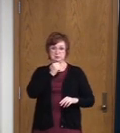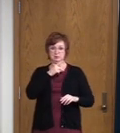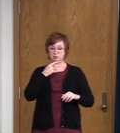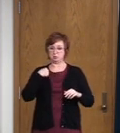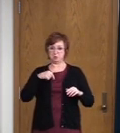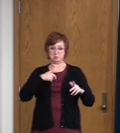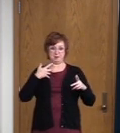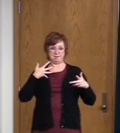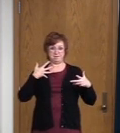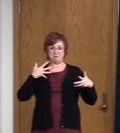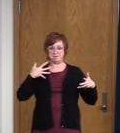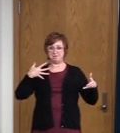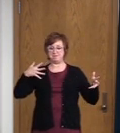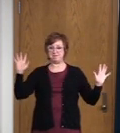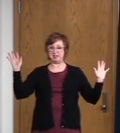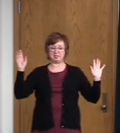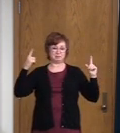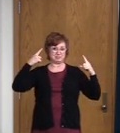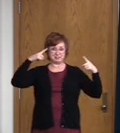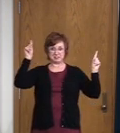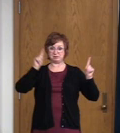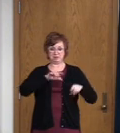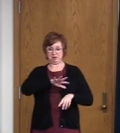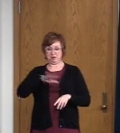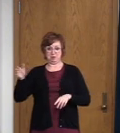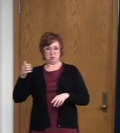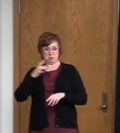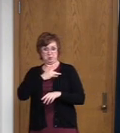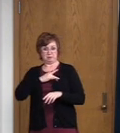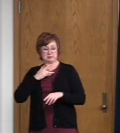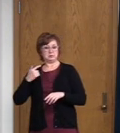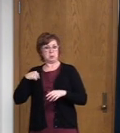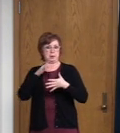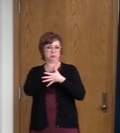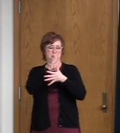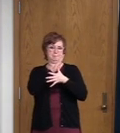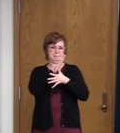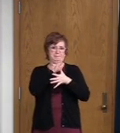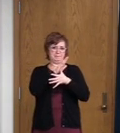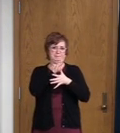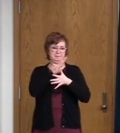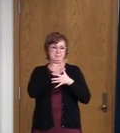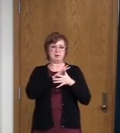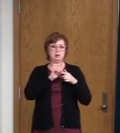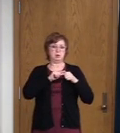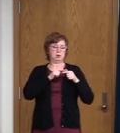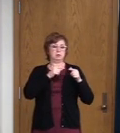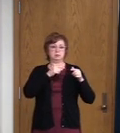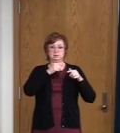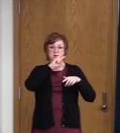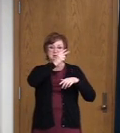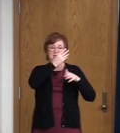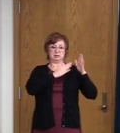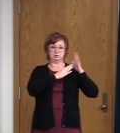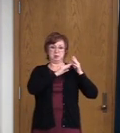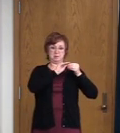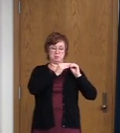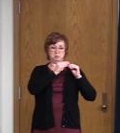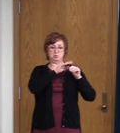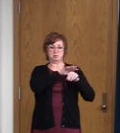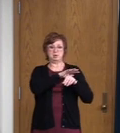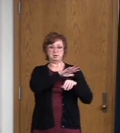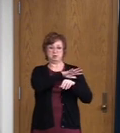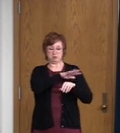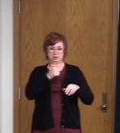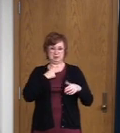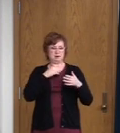And we have delivered the second highest number of shots per capita, only behind PEI. Of course,